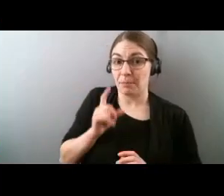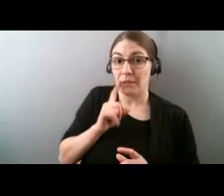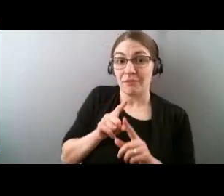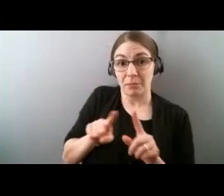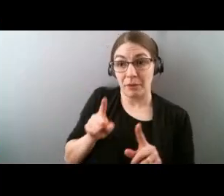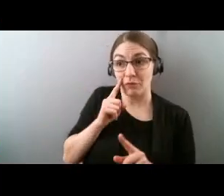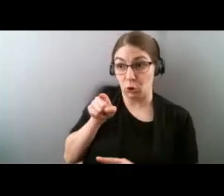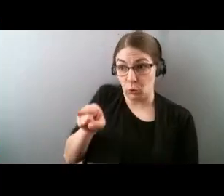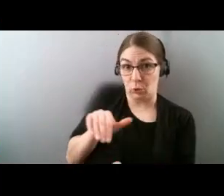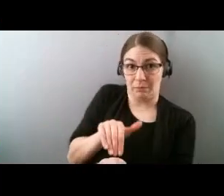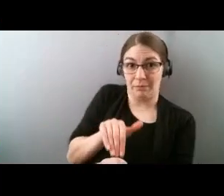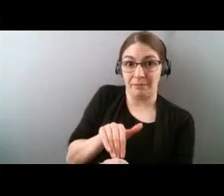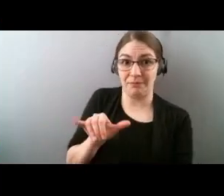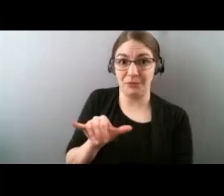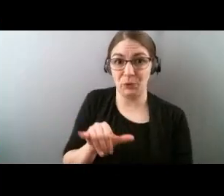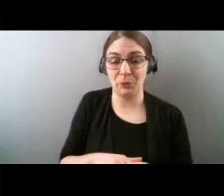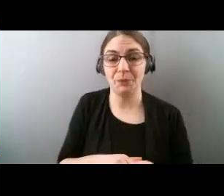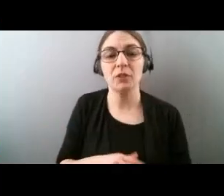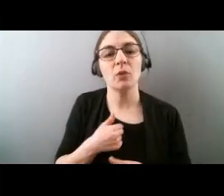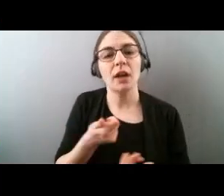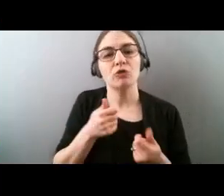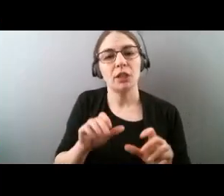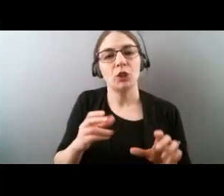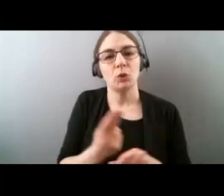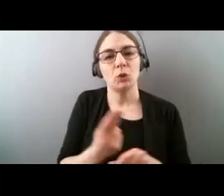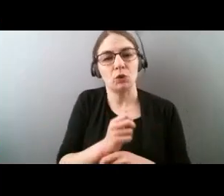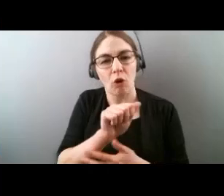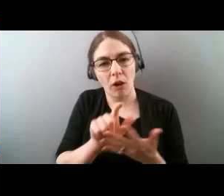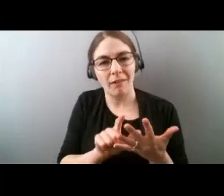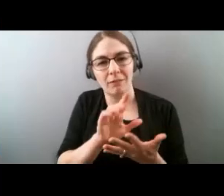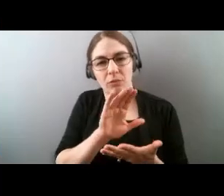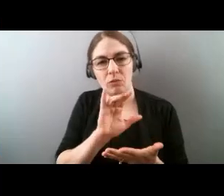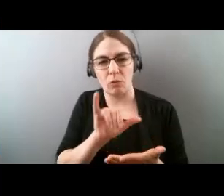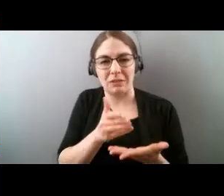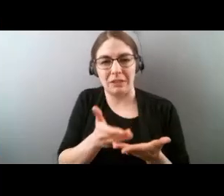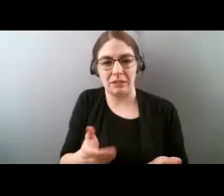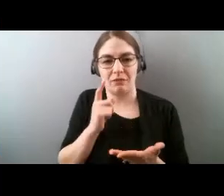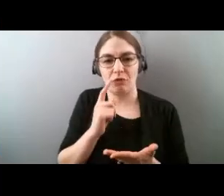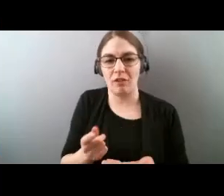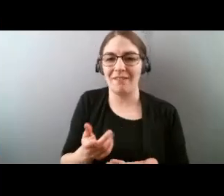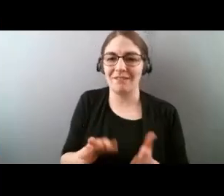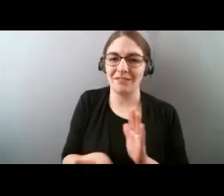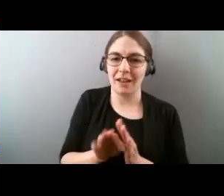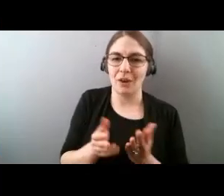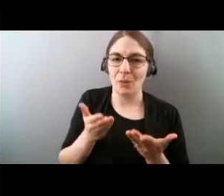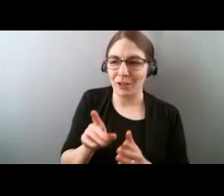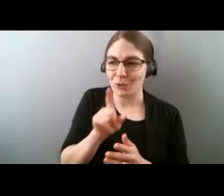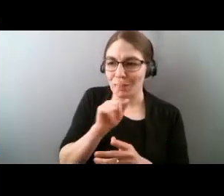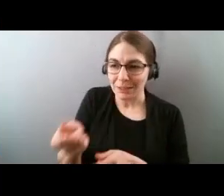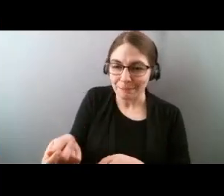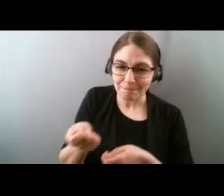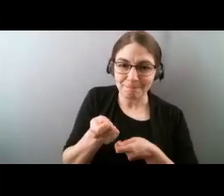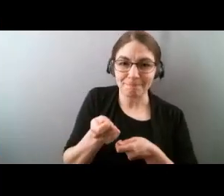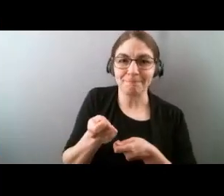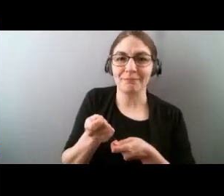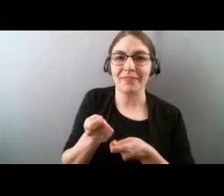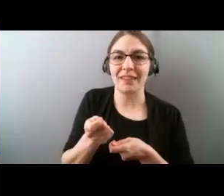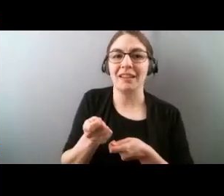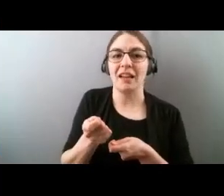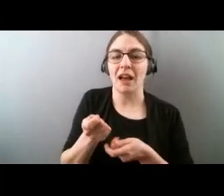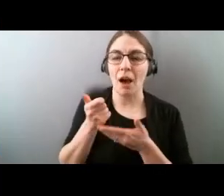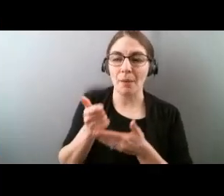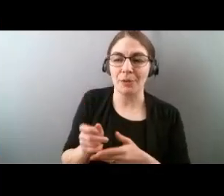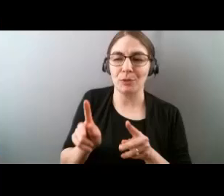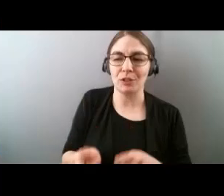try to use all of those things to find a way to hook the person into getting on the